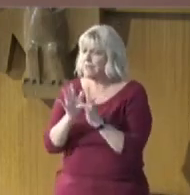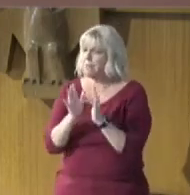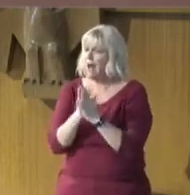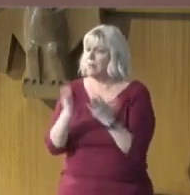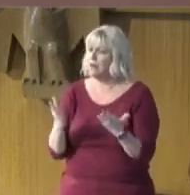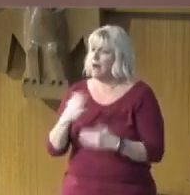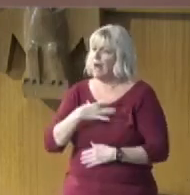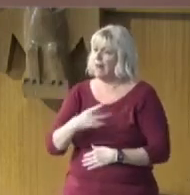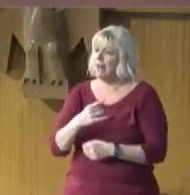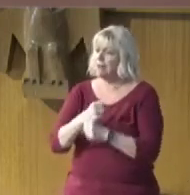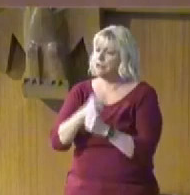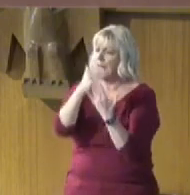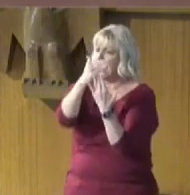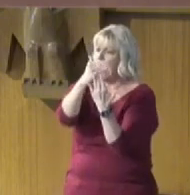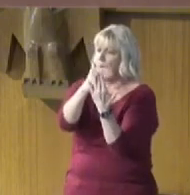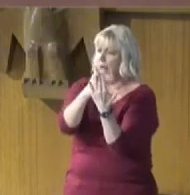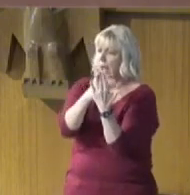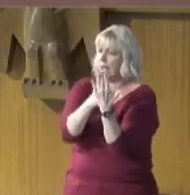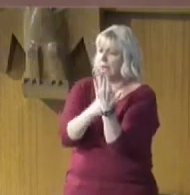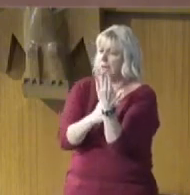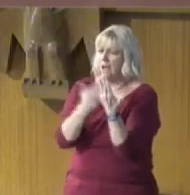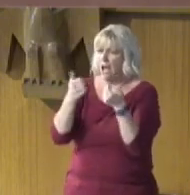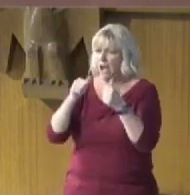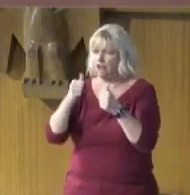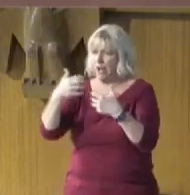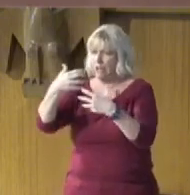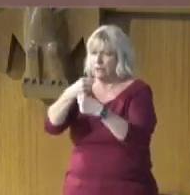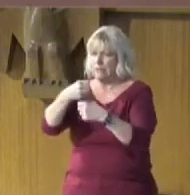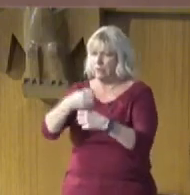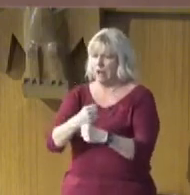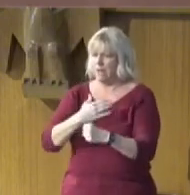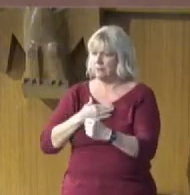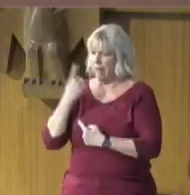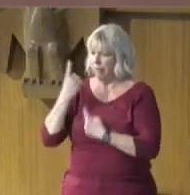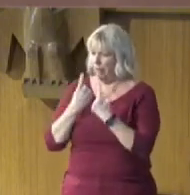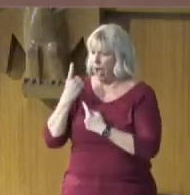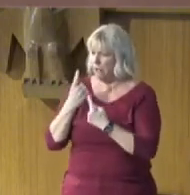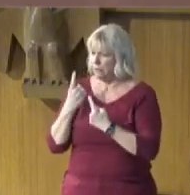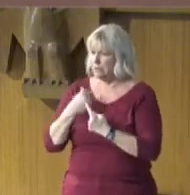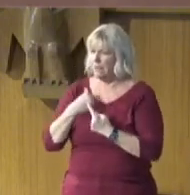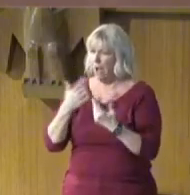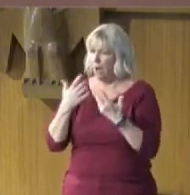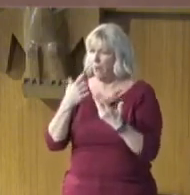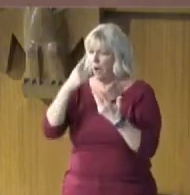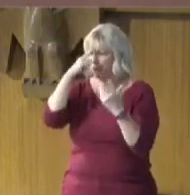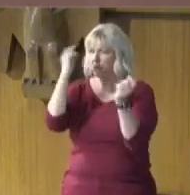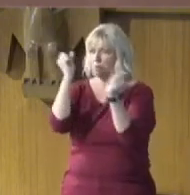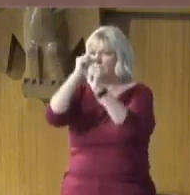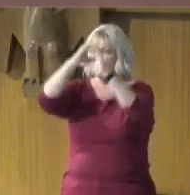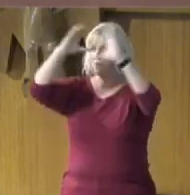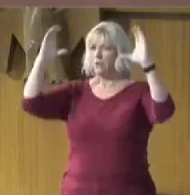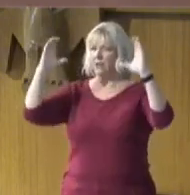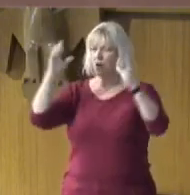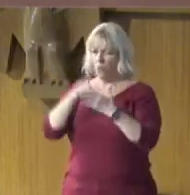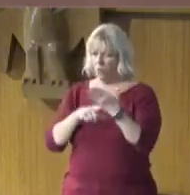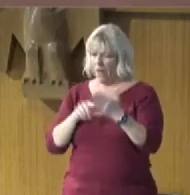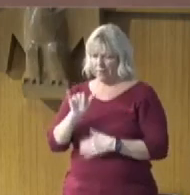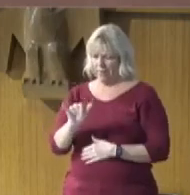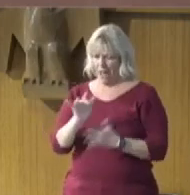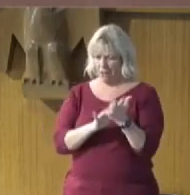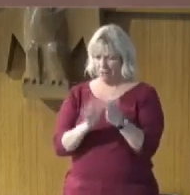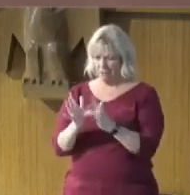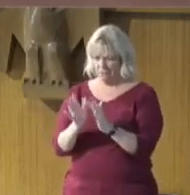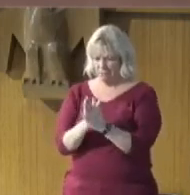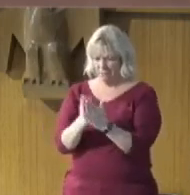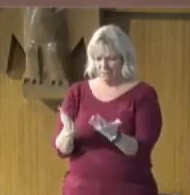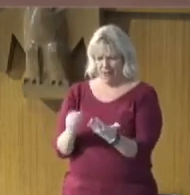pull out a piece of paper, and I try to summarize the thoughts so I can see the literary structure of where the author